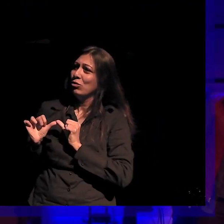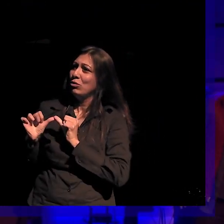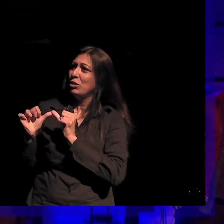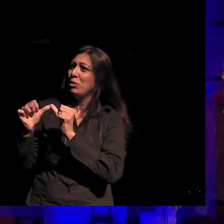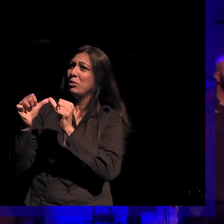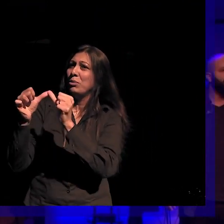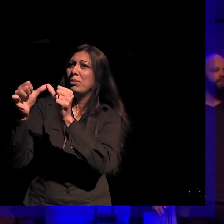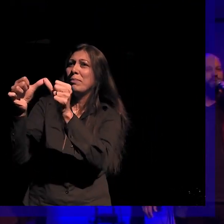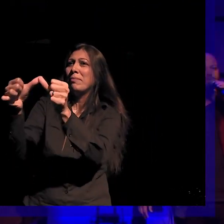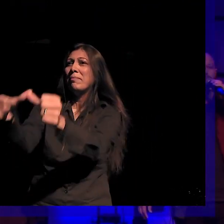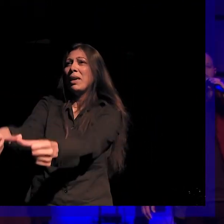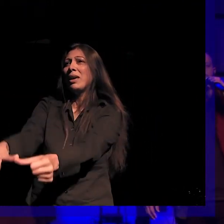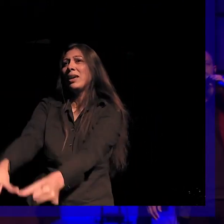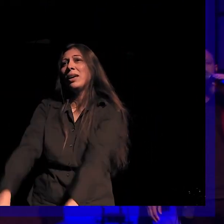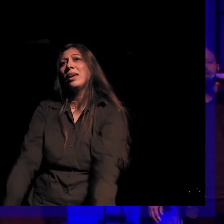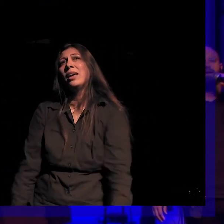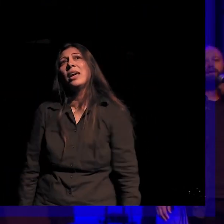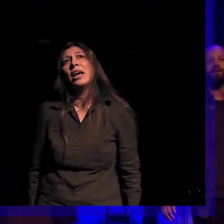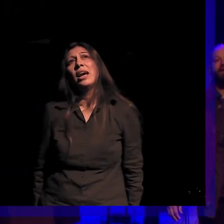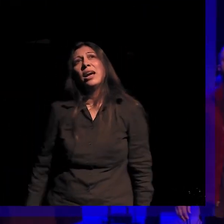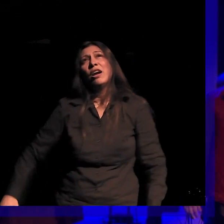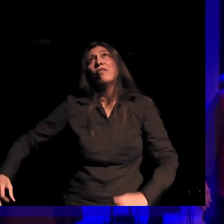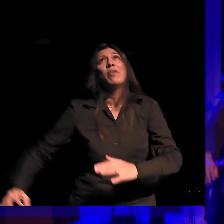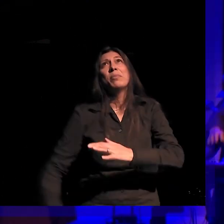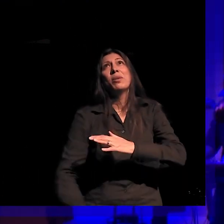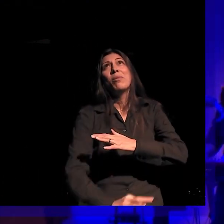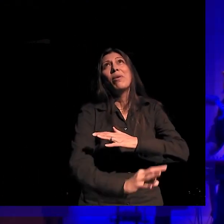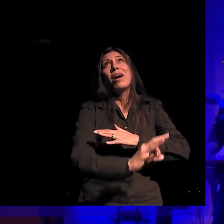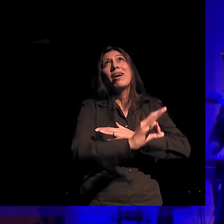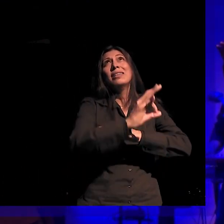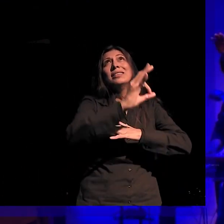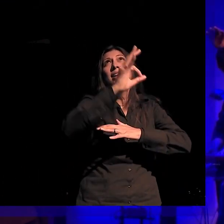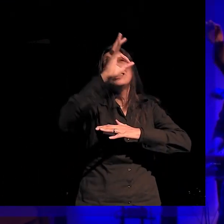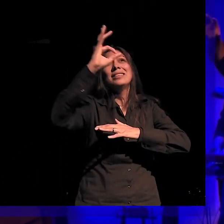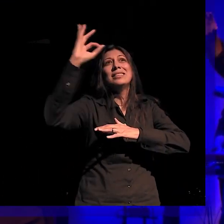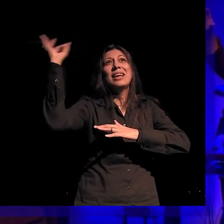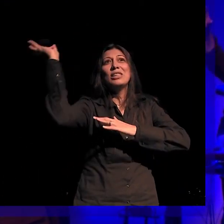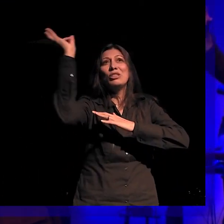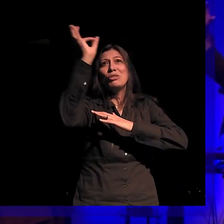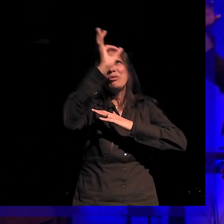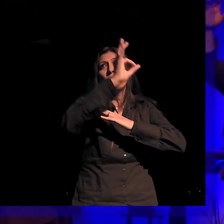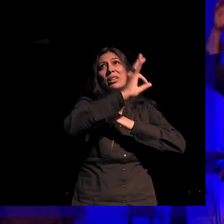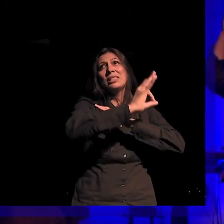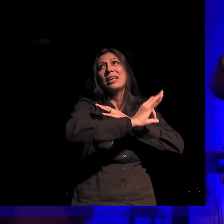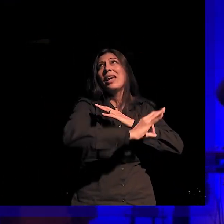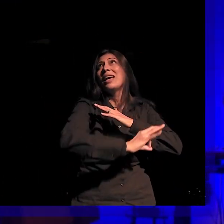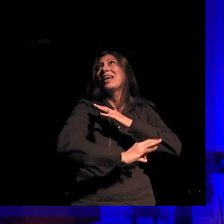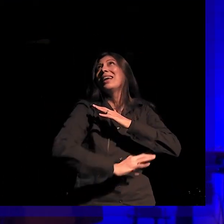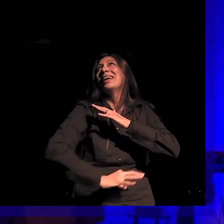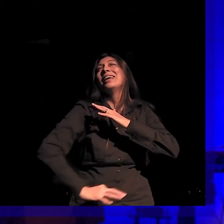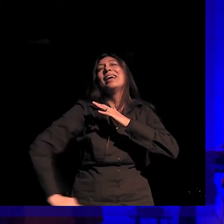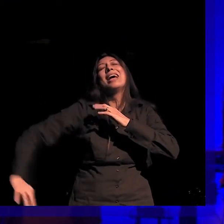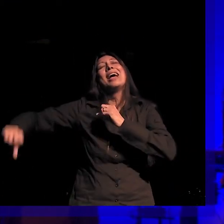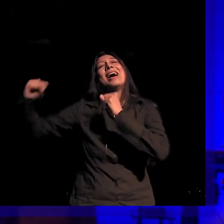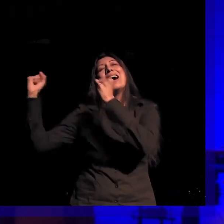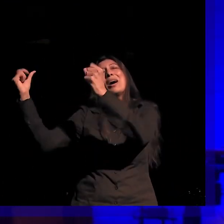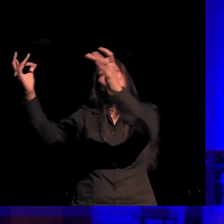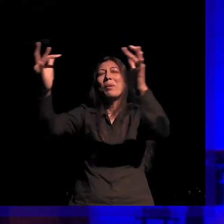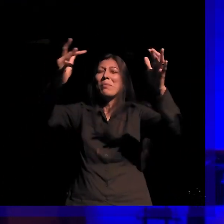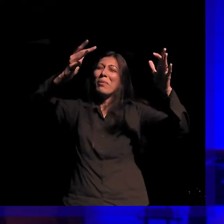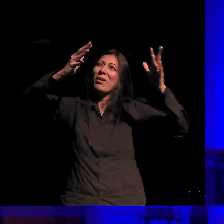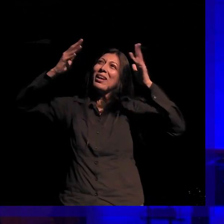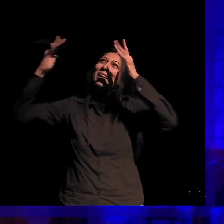faithfulness to me. From the rising, sun to the setting,